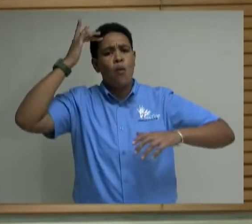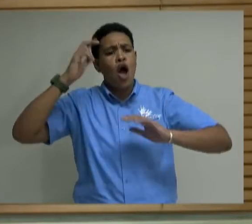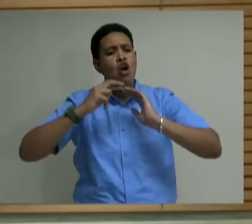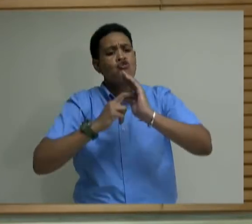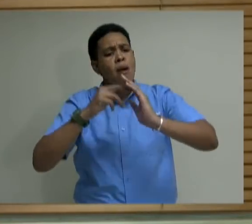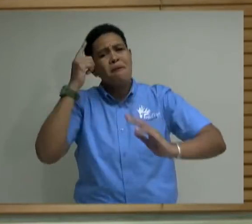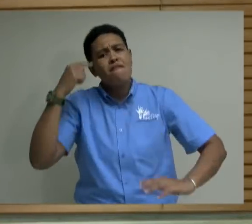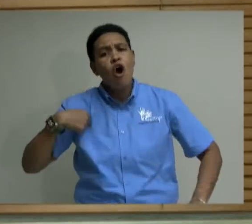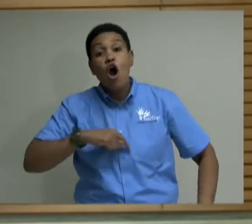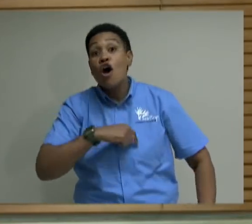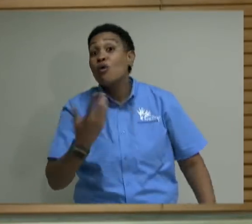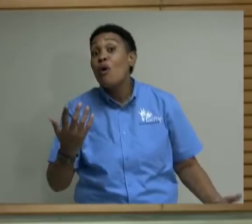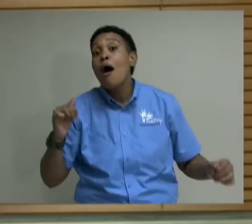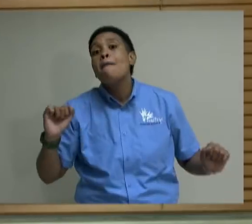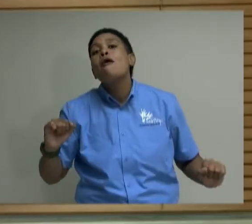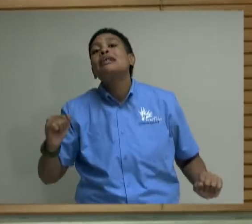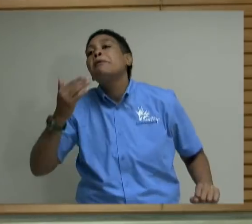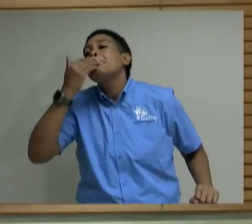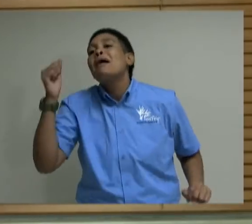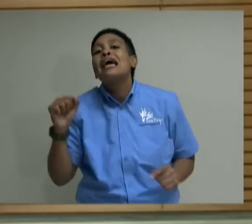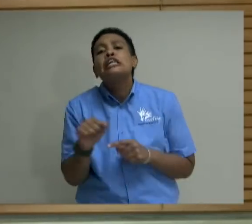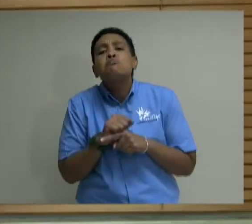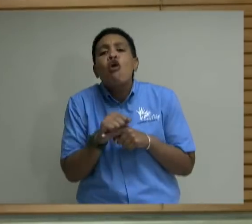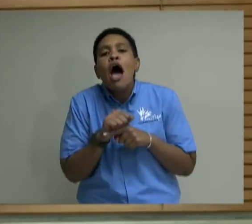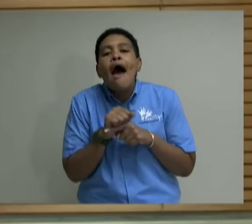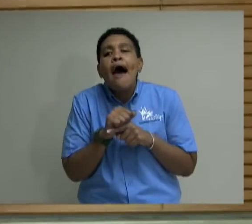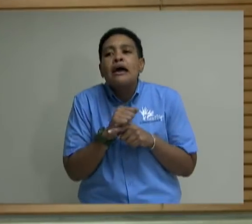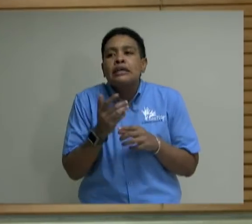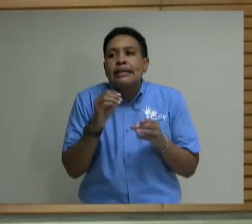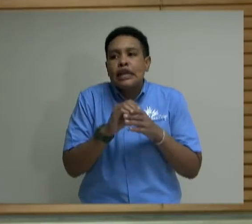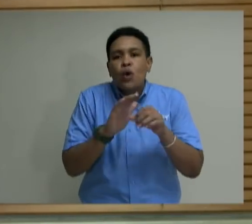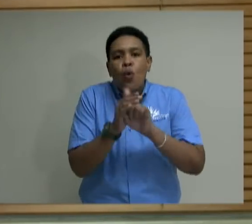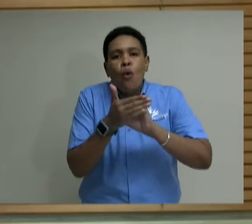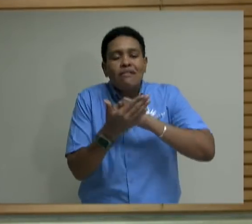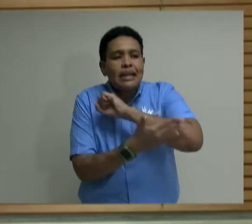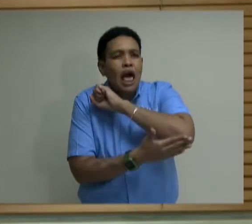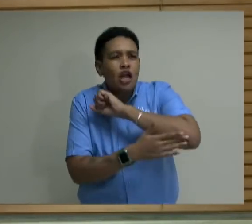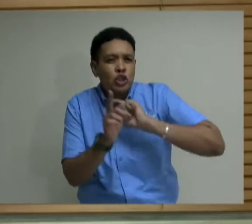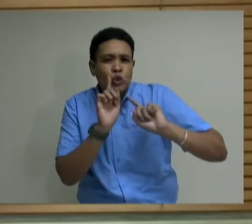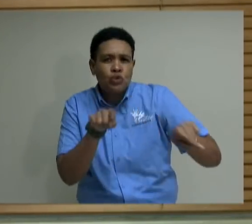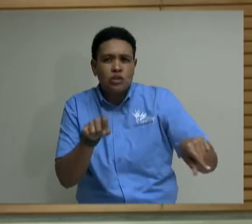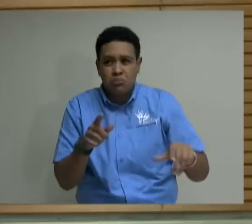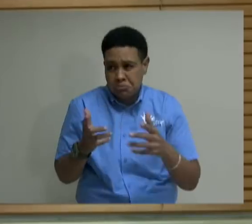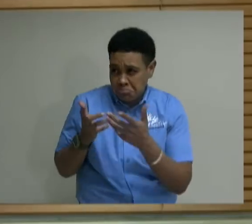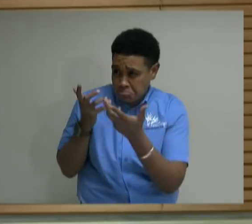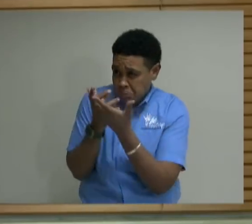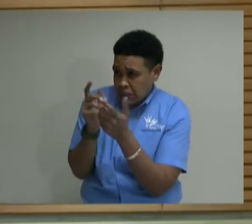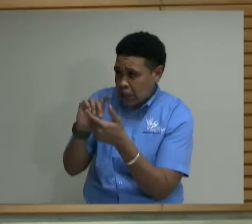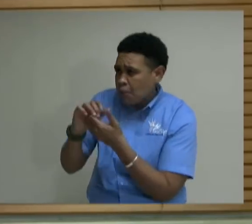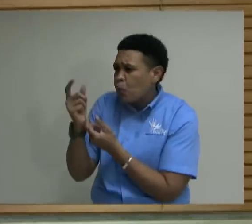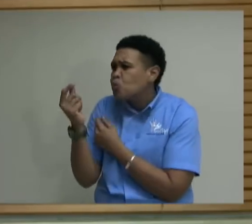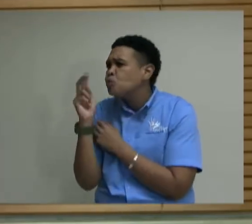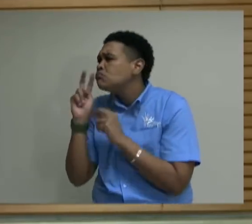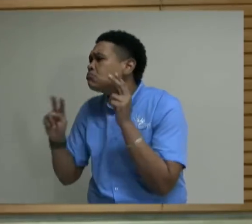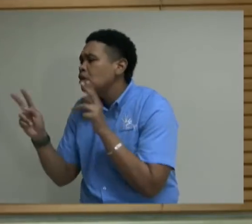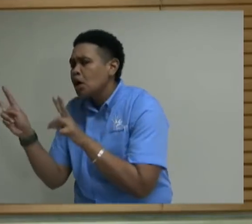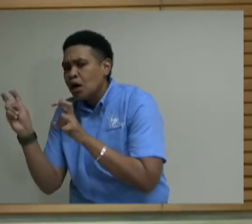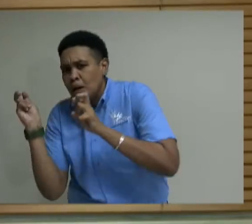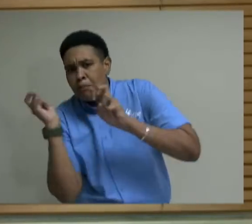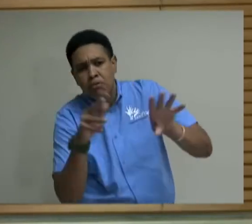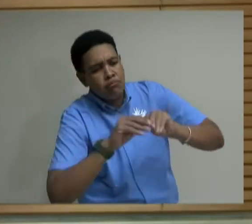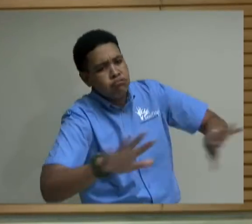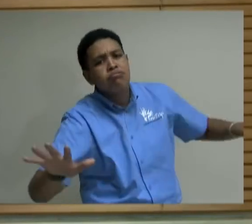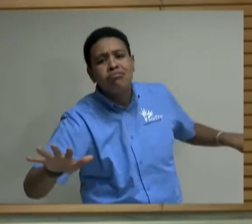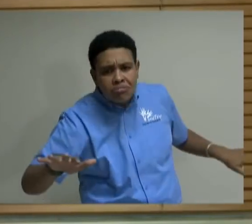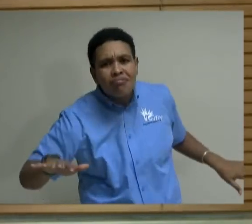us the possibility of a best practices in the COVID national response. And it's about looking at recovery, because at